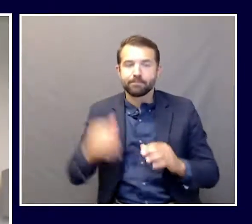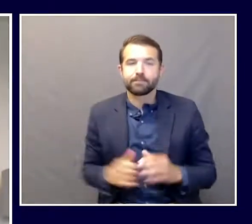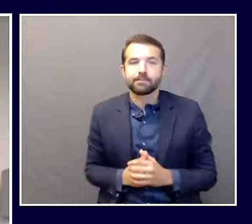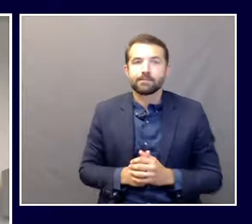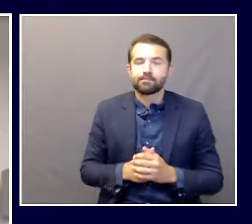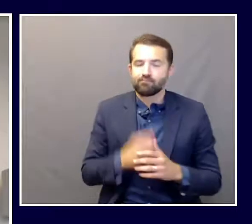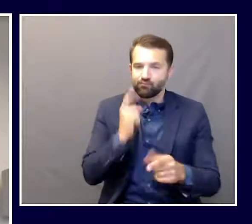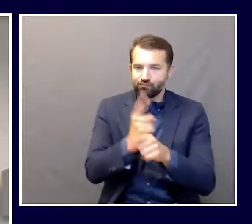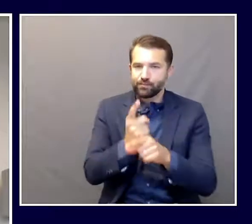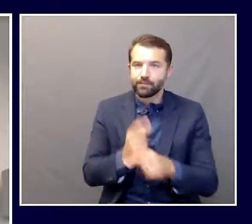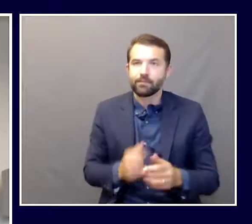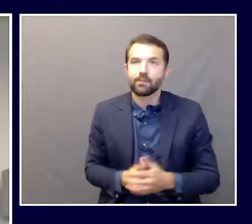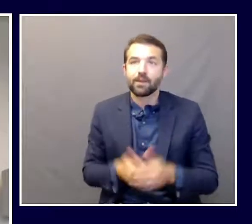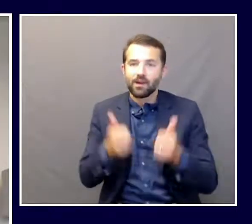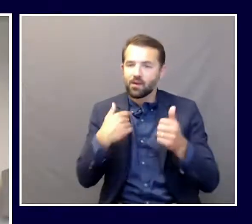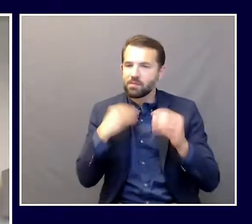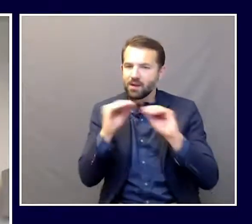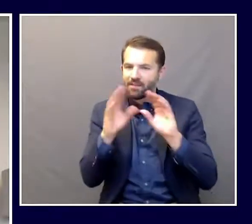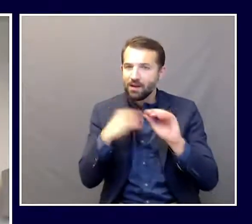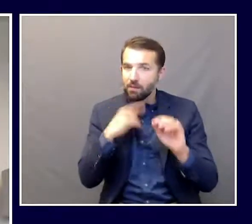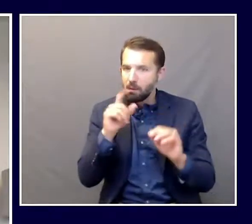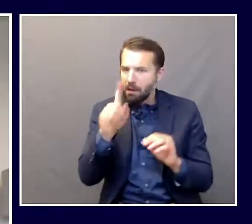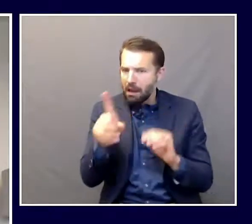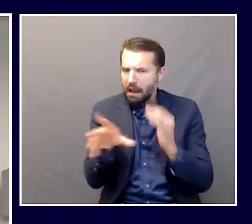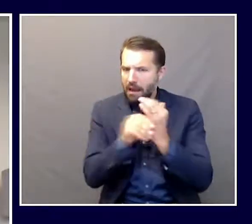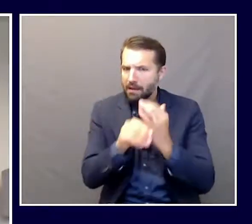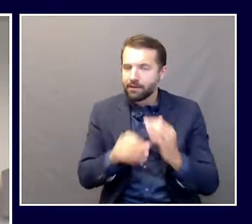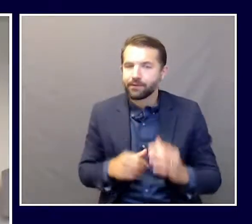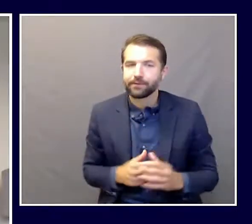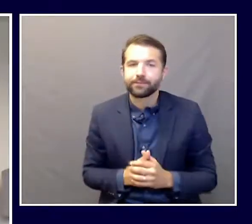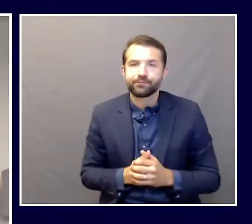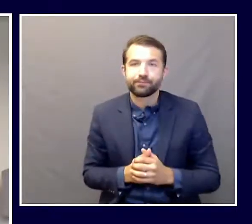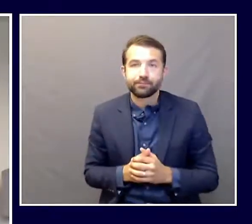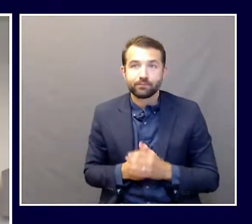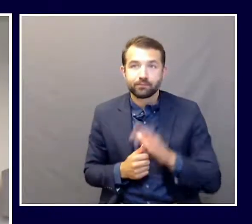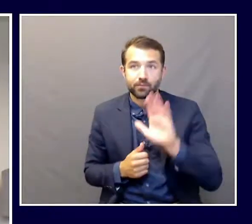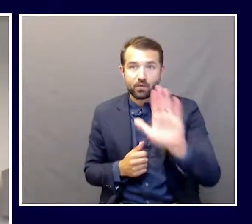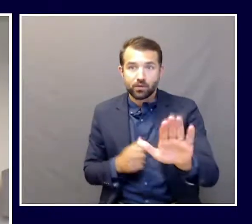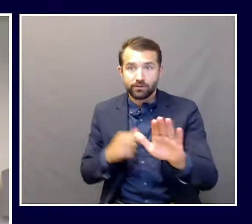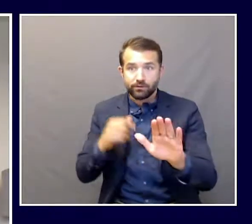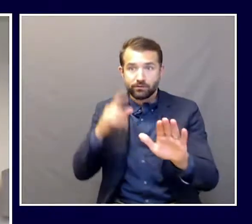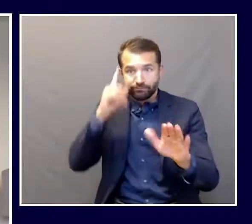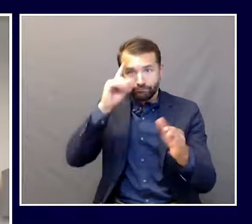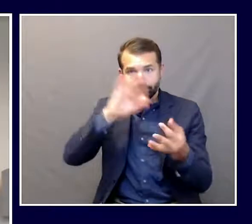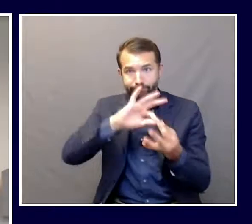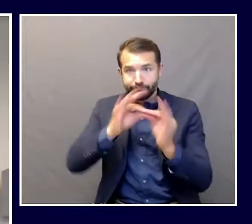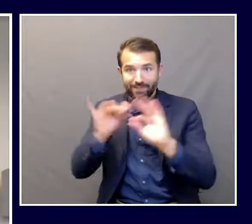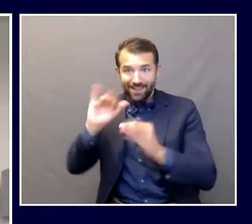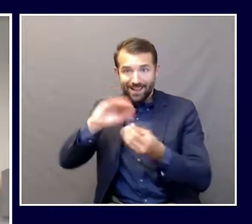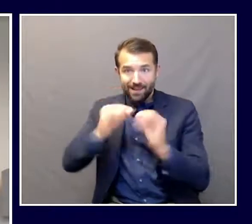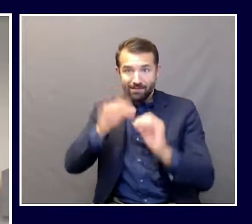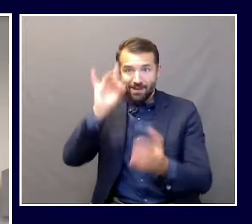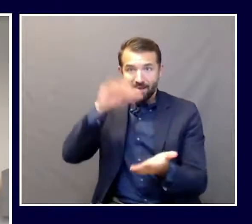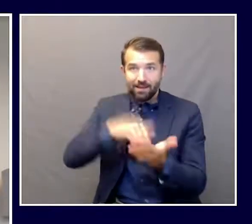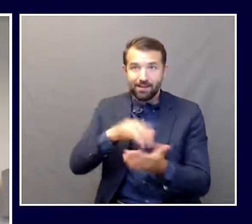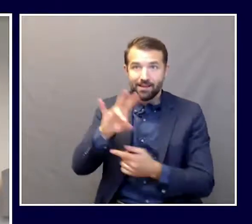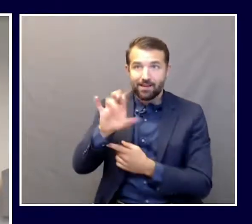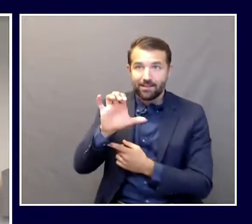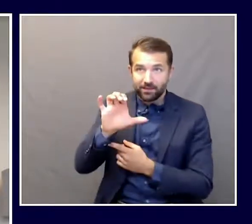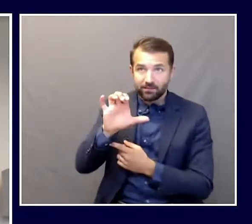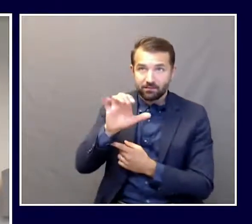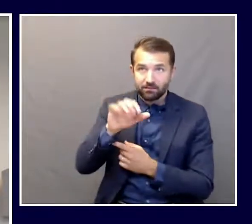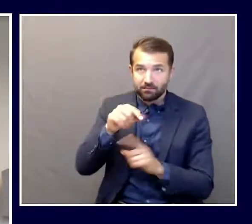Okay, and I just wanted to kind of get your interpretation of that as far as the number of people vaccinated since the announcement. What do you make of that